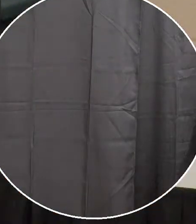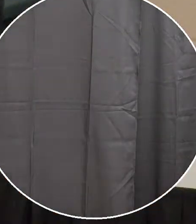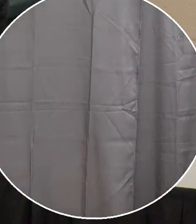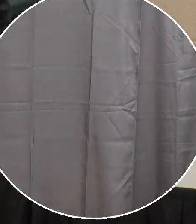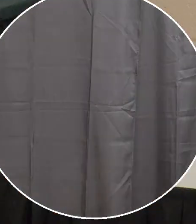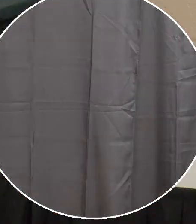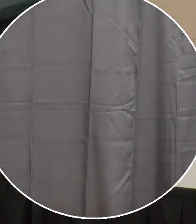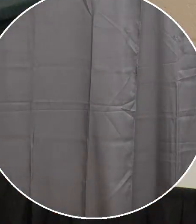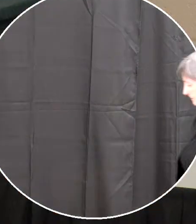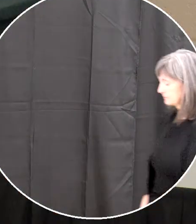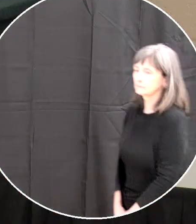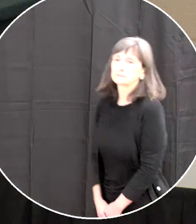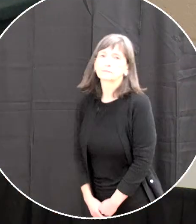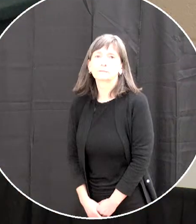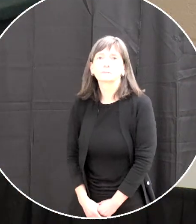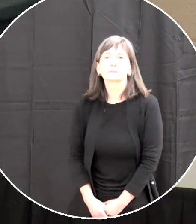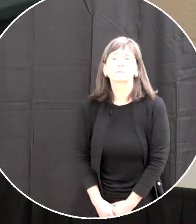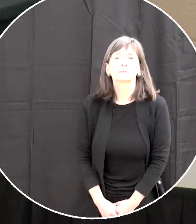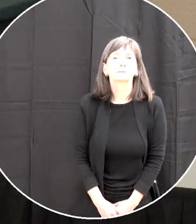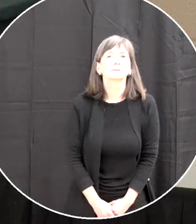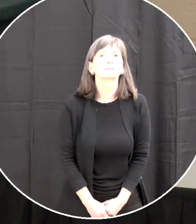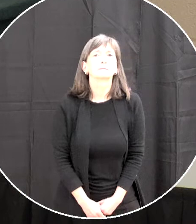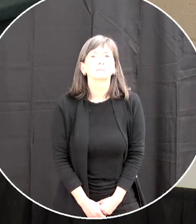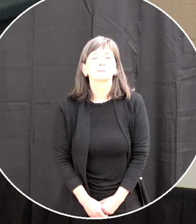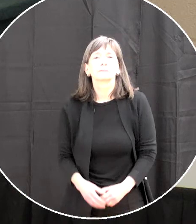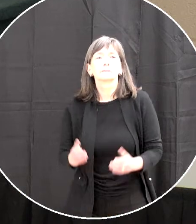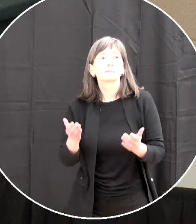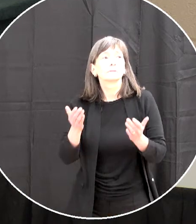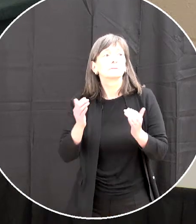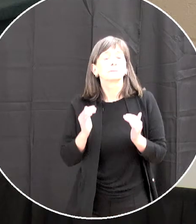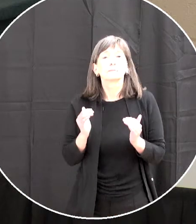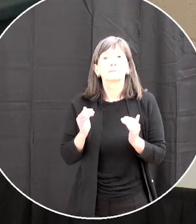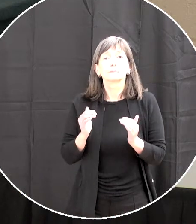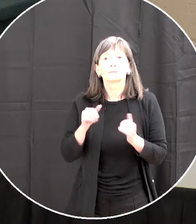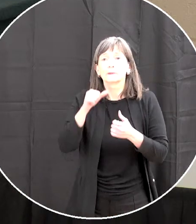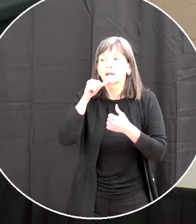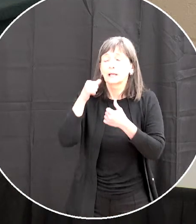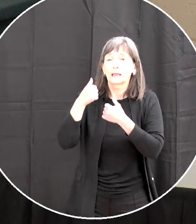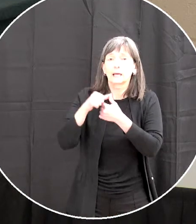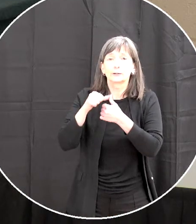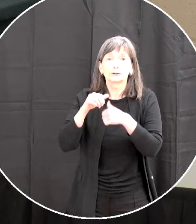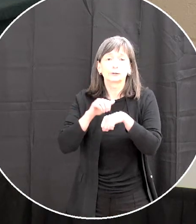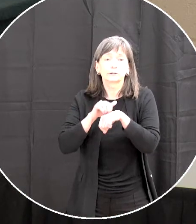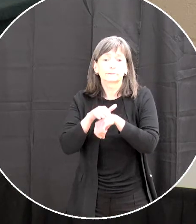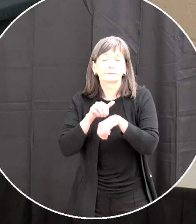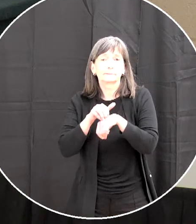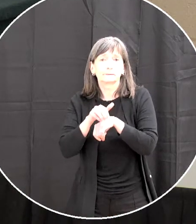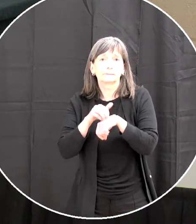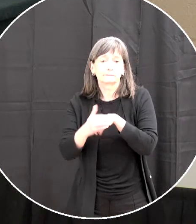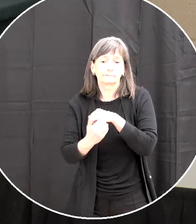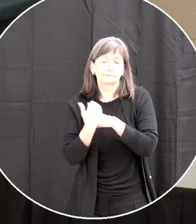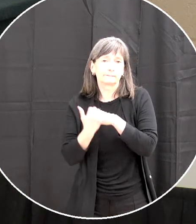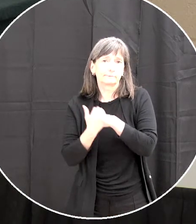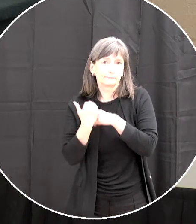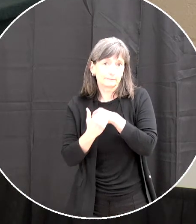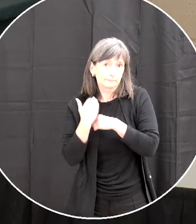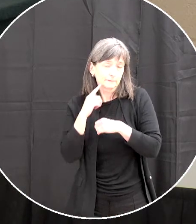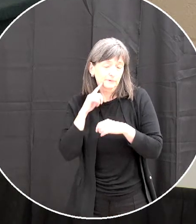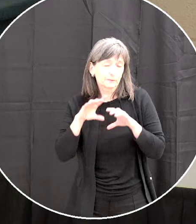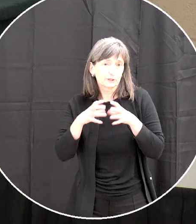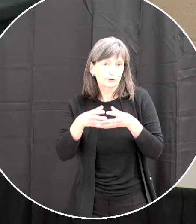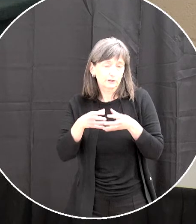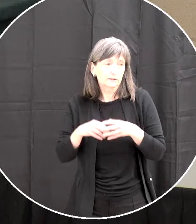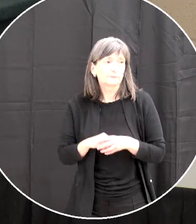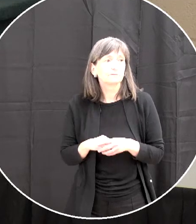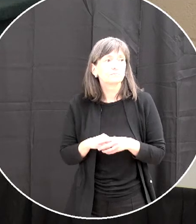next item on the agenda is the correspondence in and out from the district. There are a